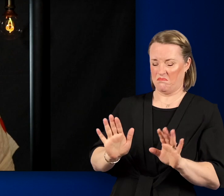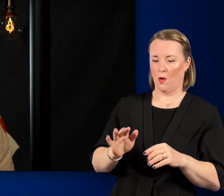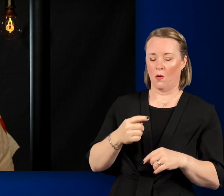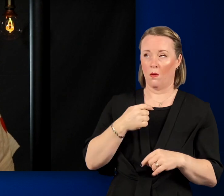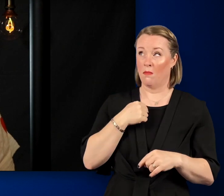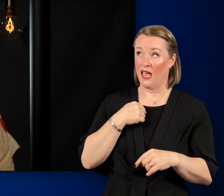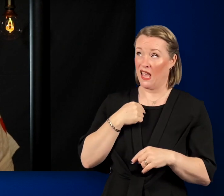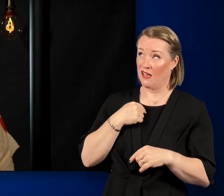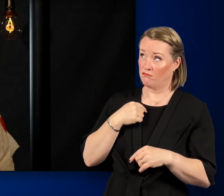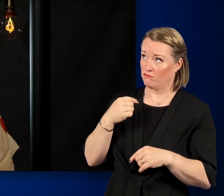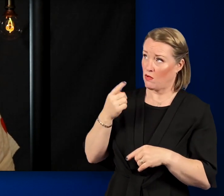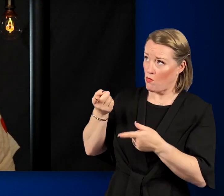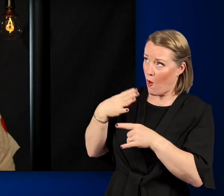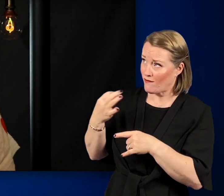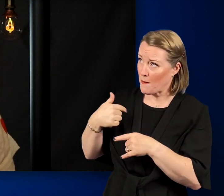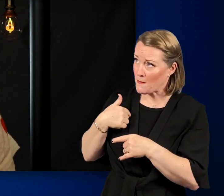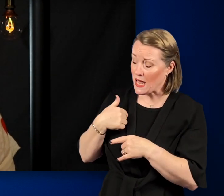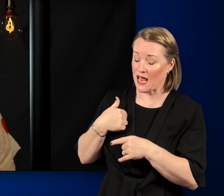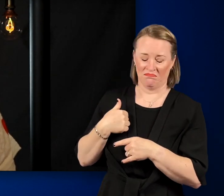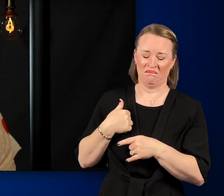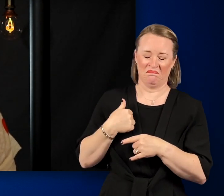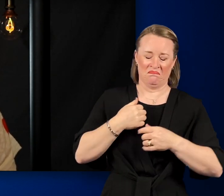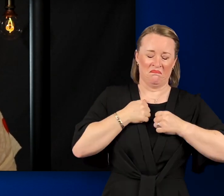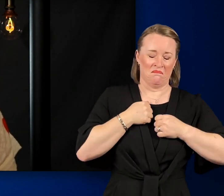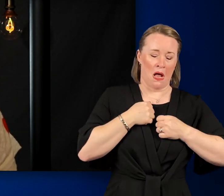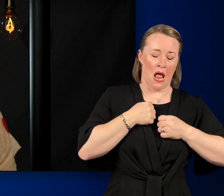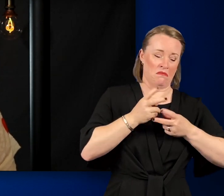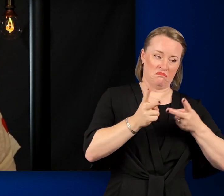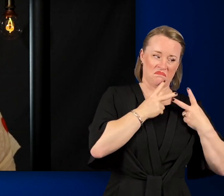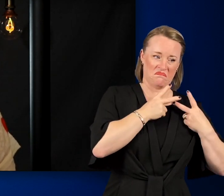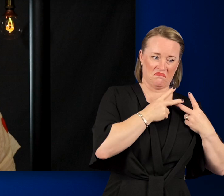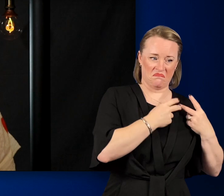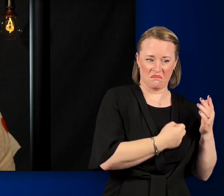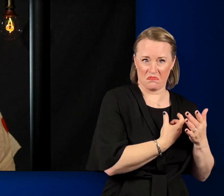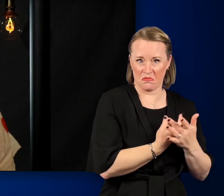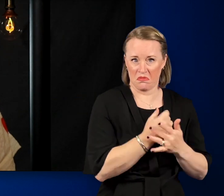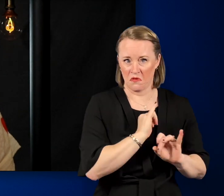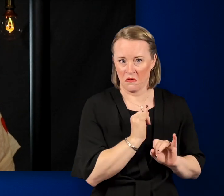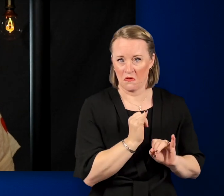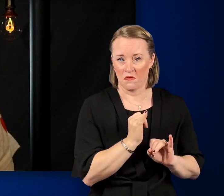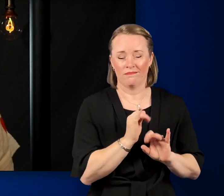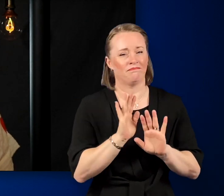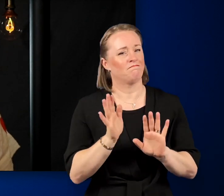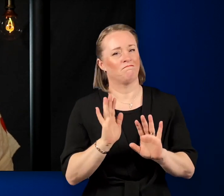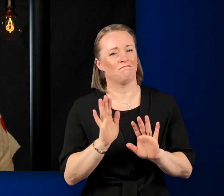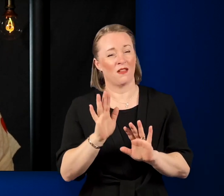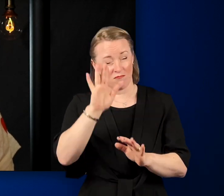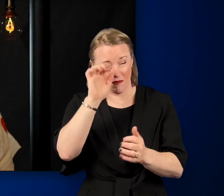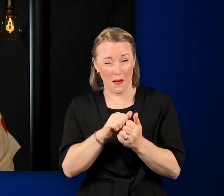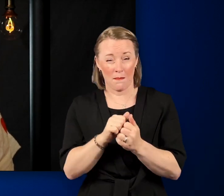possibly want to accept you, given your past or your present, remember that it's all about the